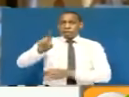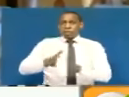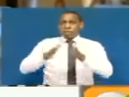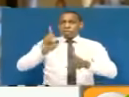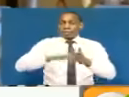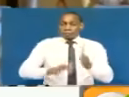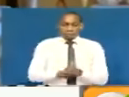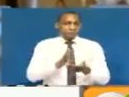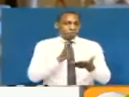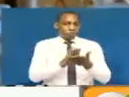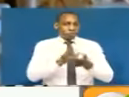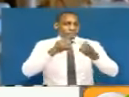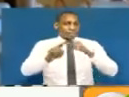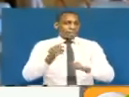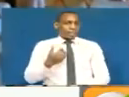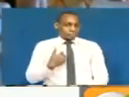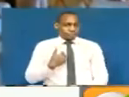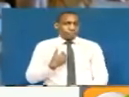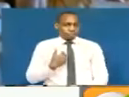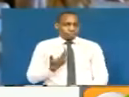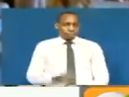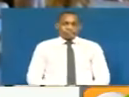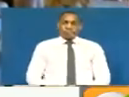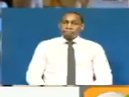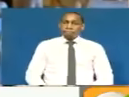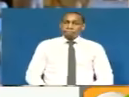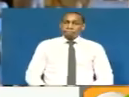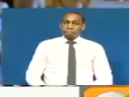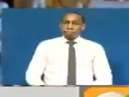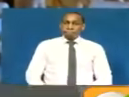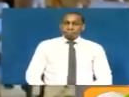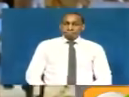is, will they be successful? Chemutai Goin, Citizen TV, Naivasha.